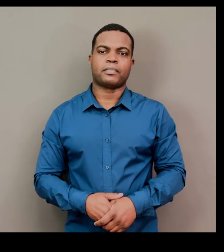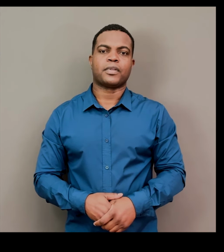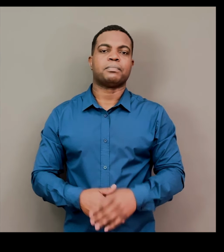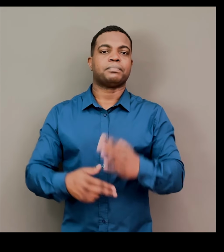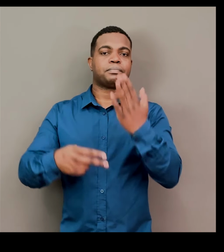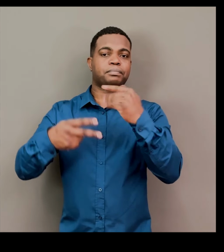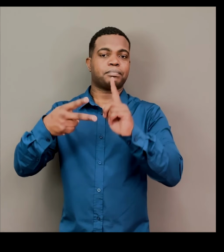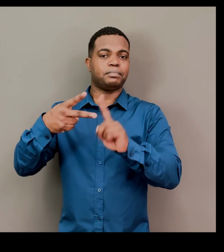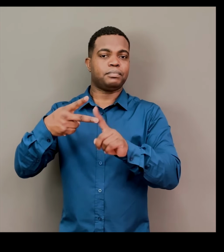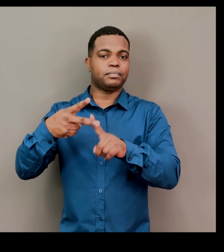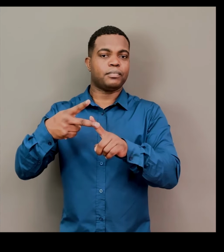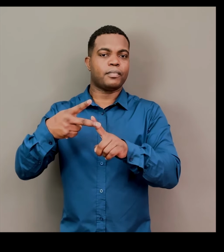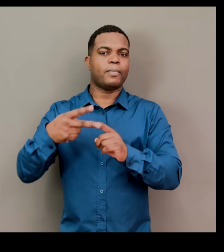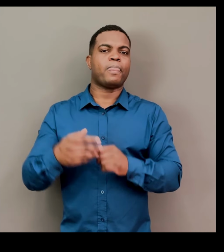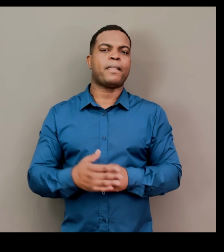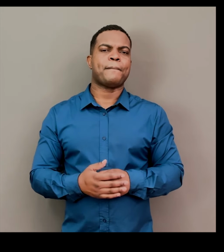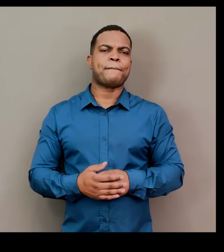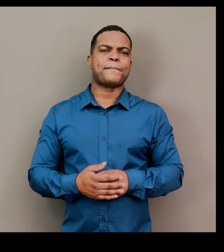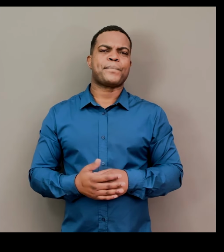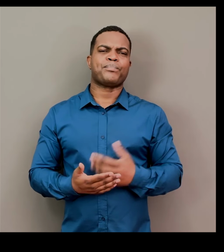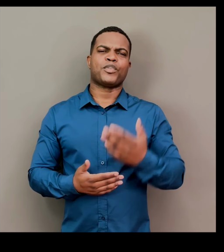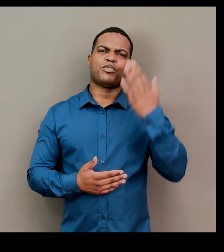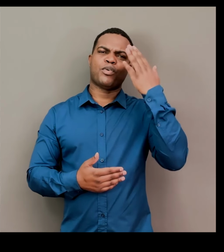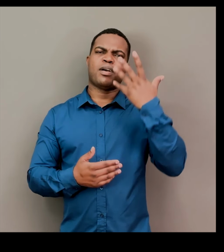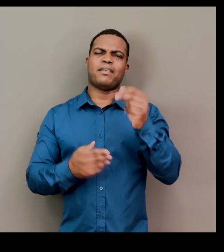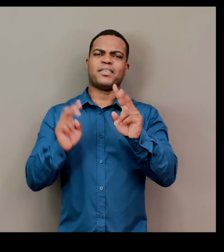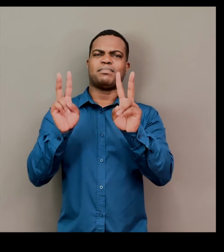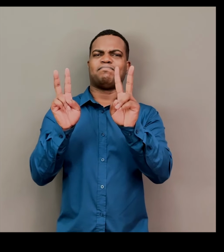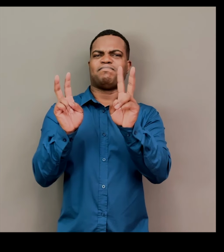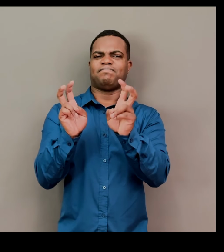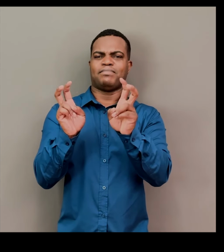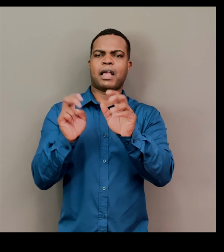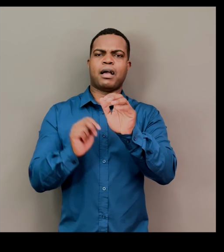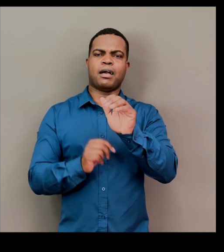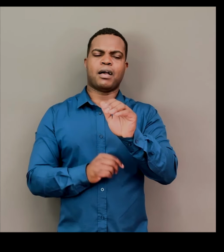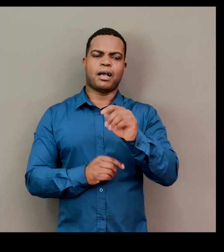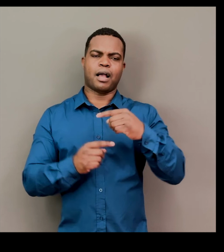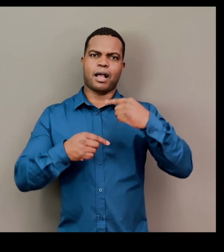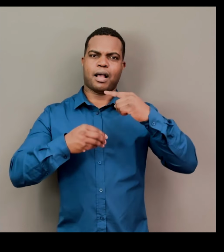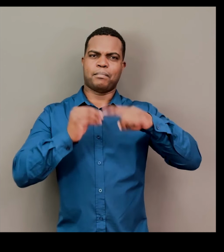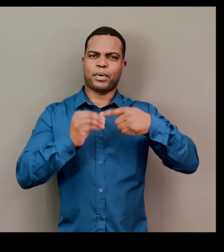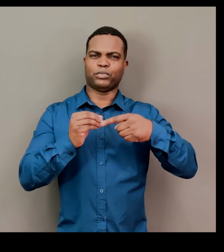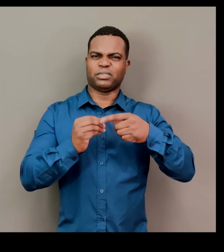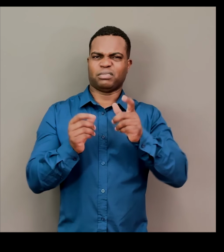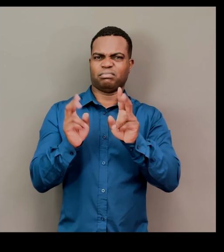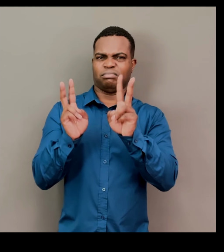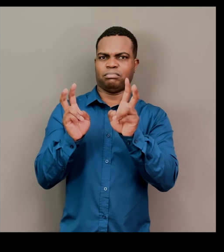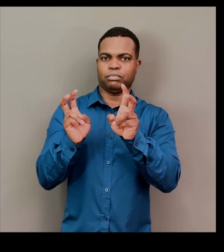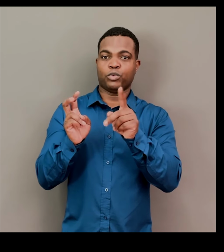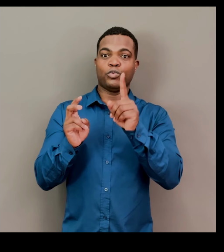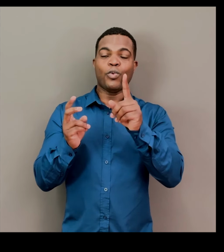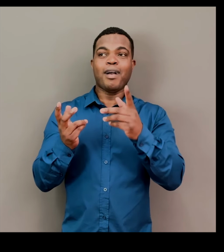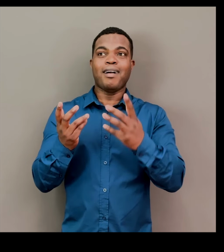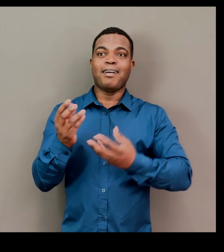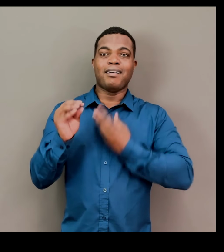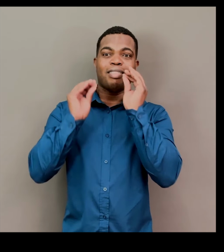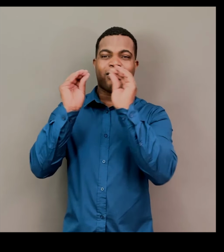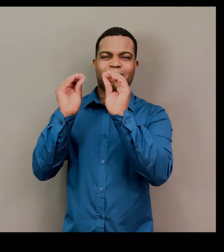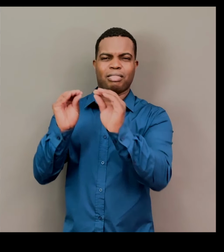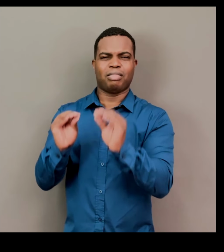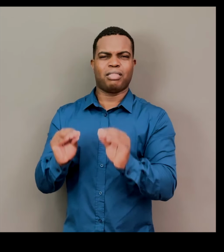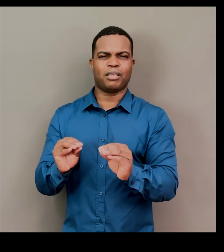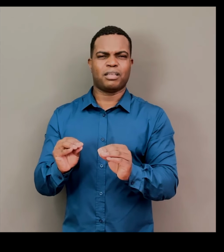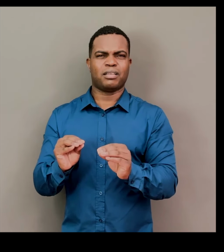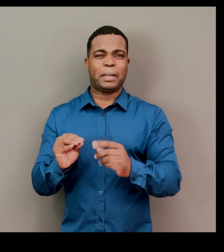second point is also to share less in the About section. Social media platforms let you share all kinds of